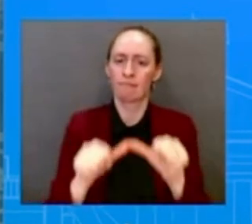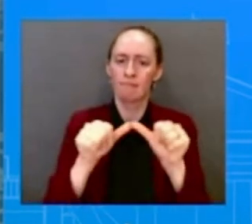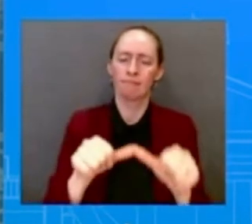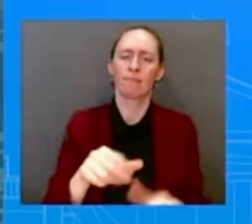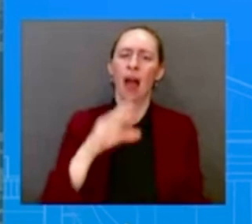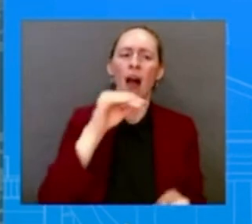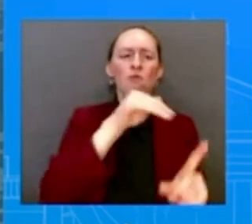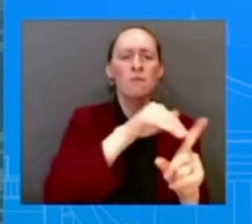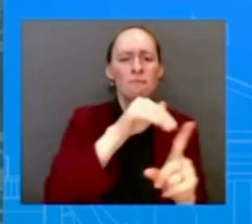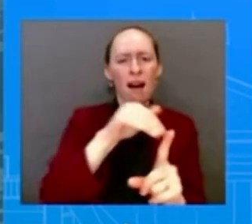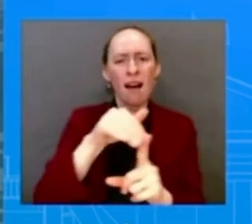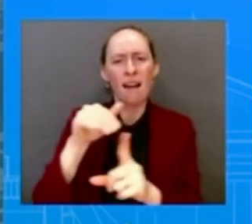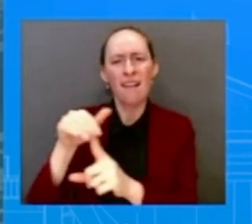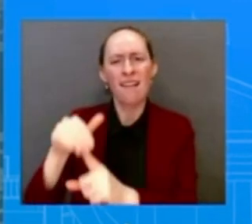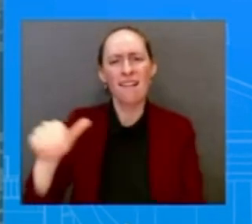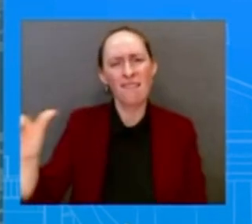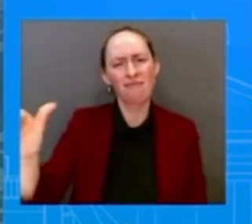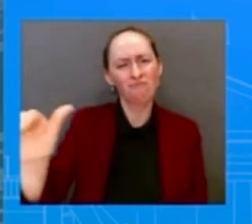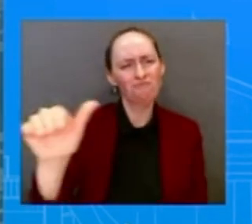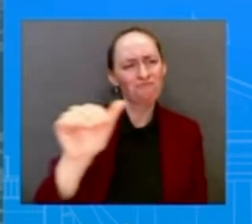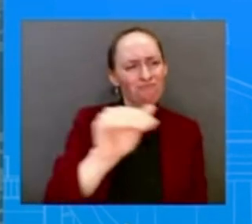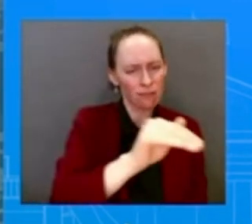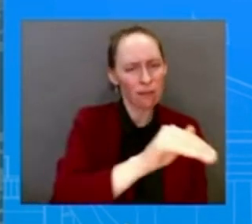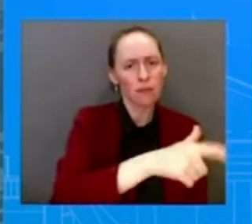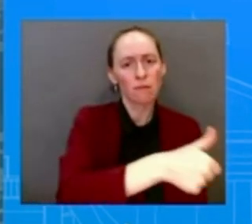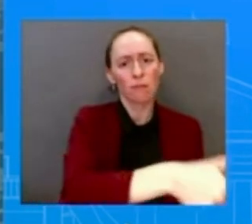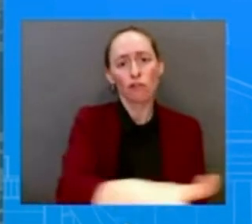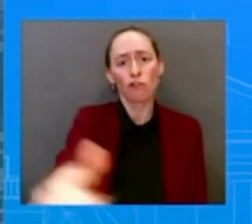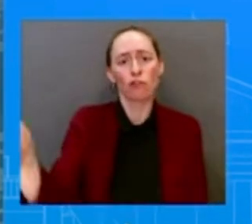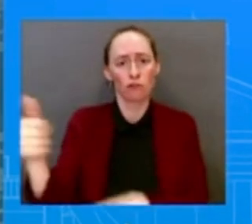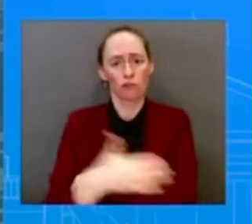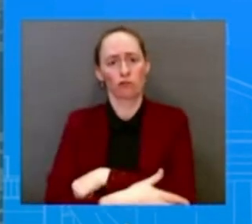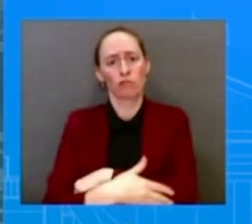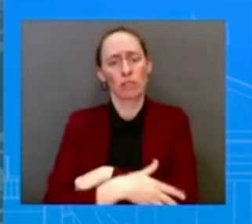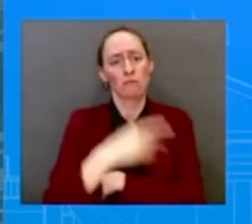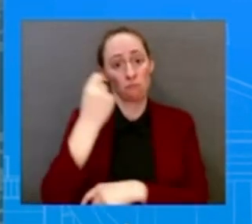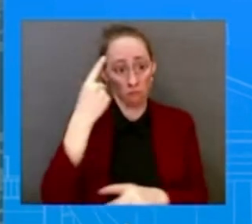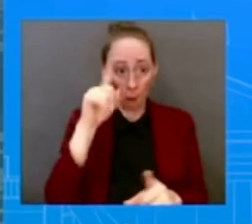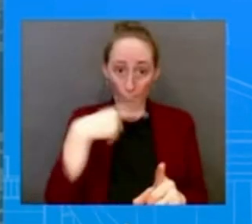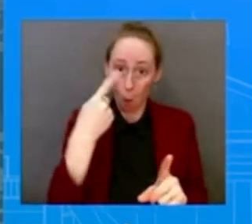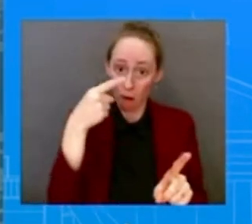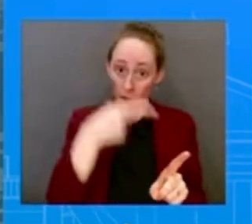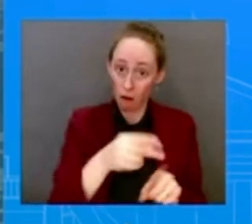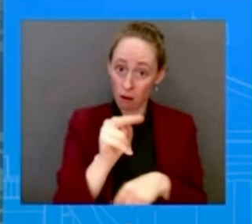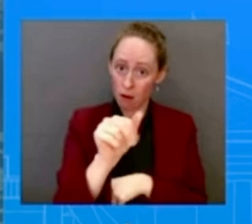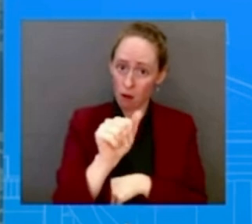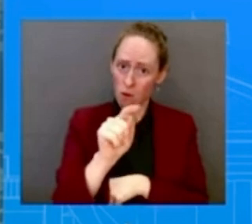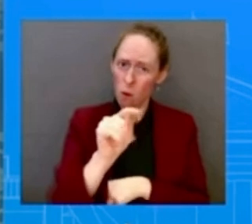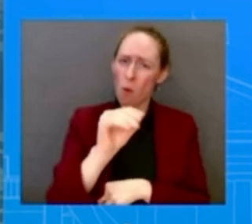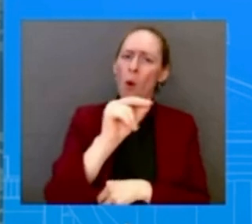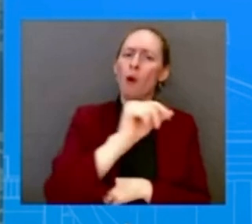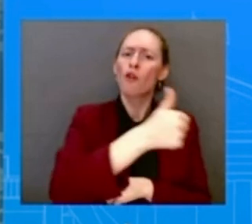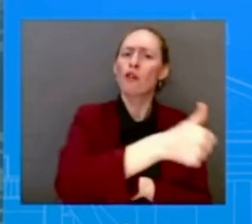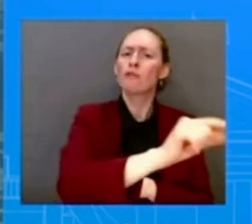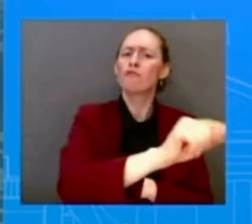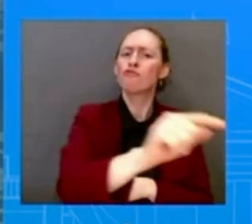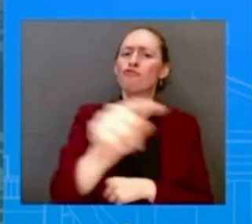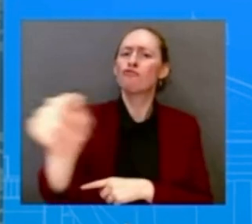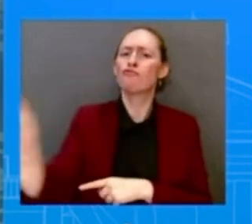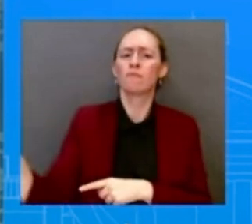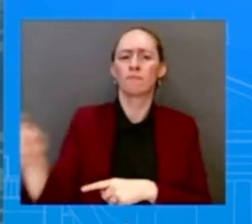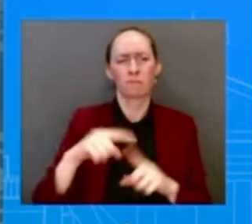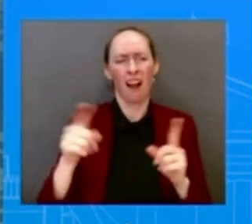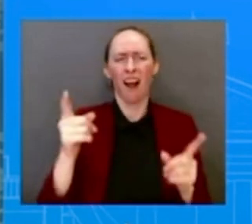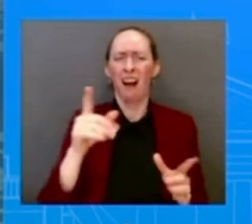not just across NATO, but across the world, or not just across Europe. And I think he will